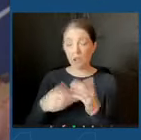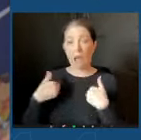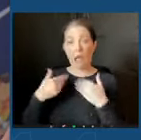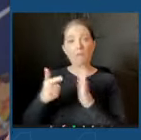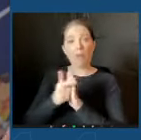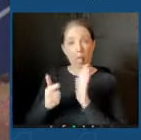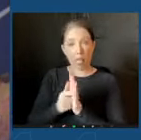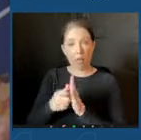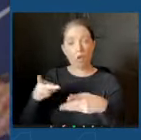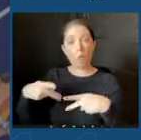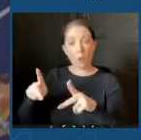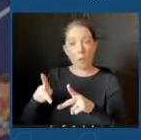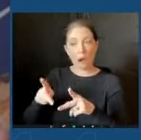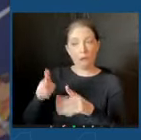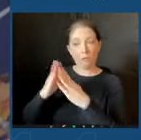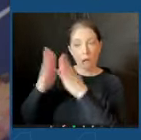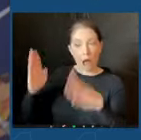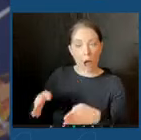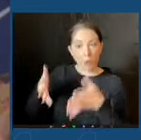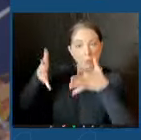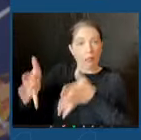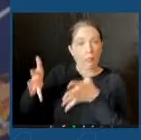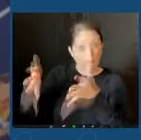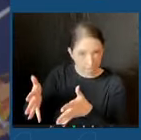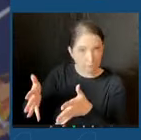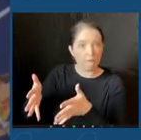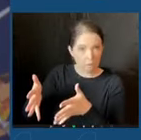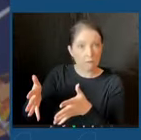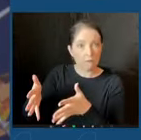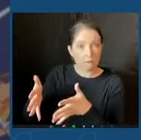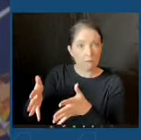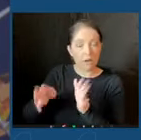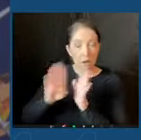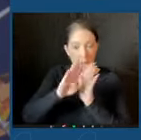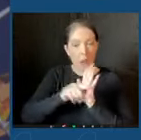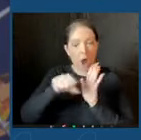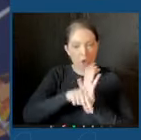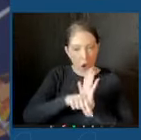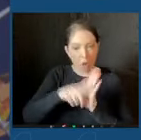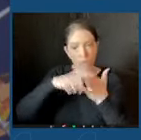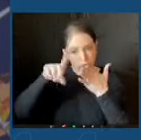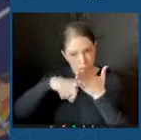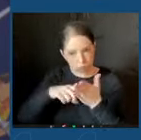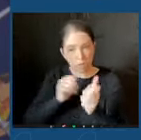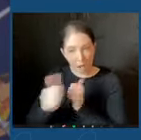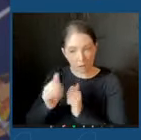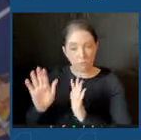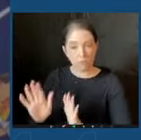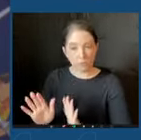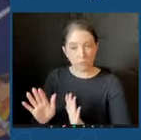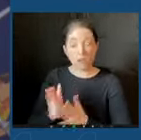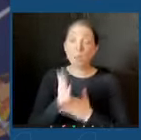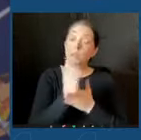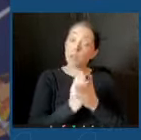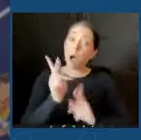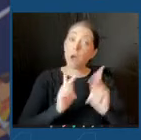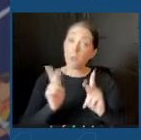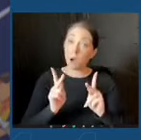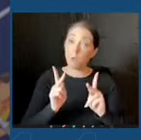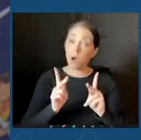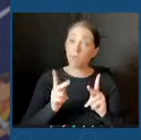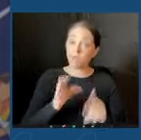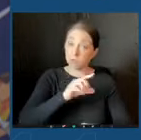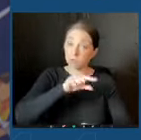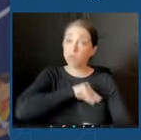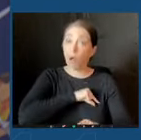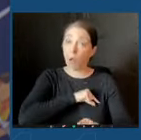gun in your home if you meet background checks, which are very rigorous, or certain people are eligible to be able to carry the gun with them.